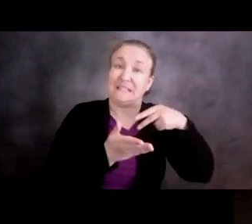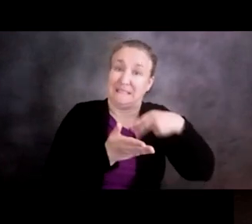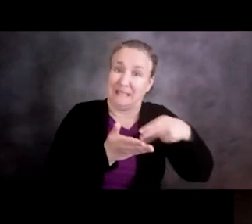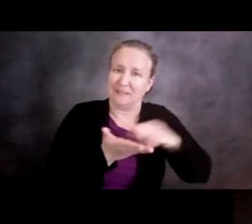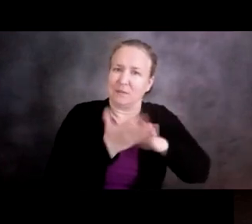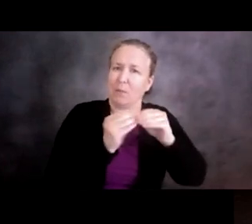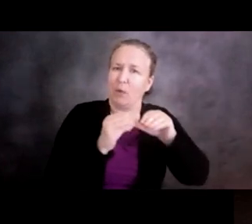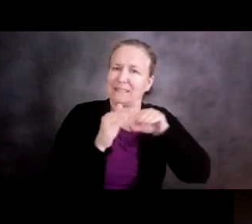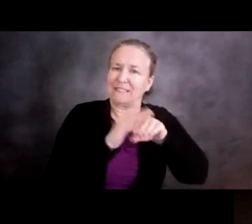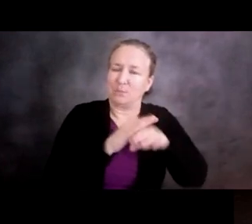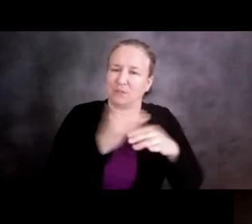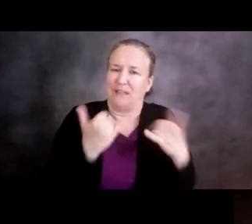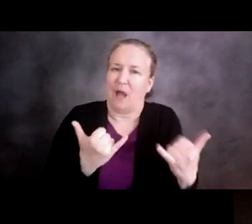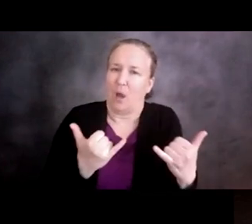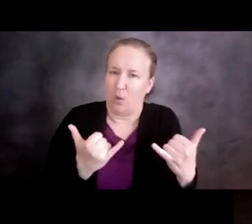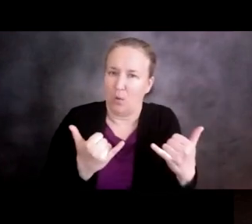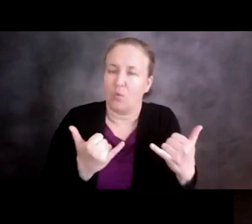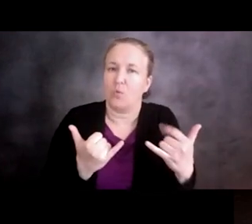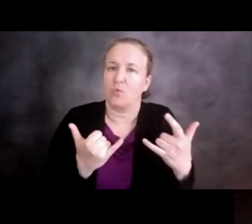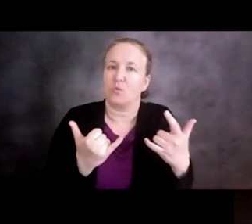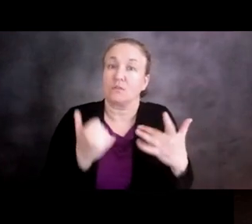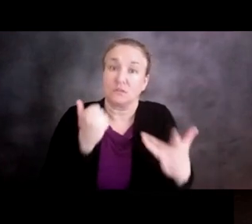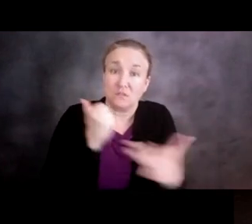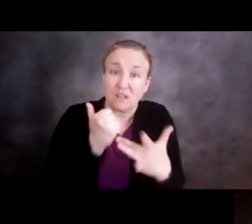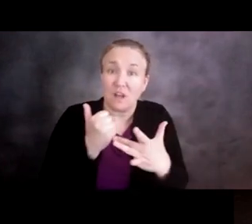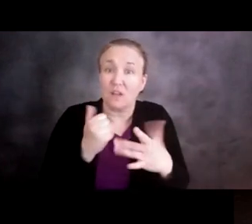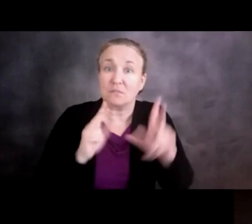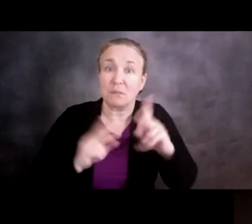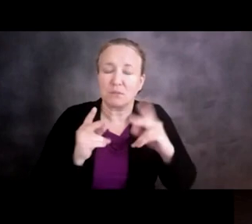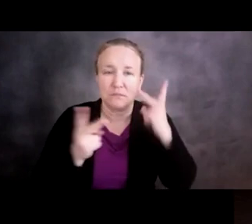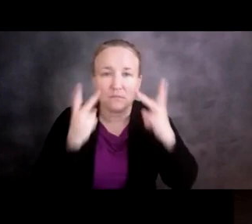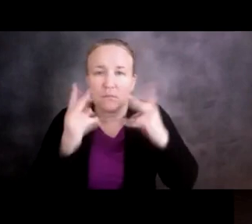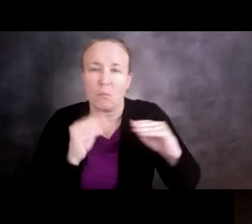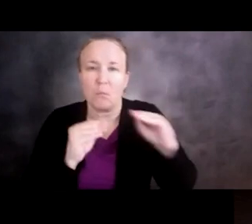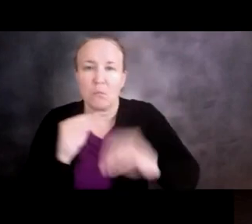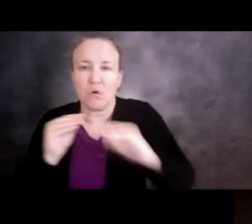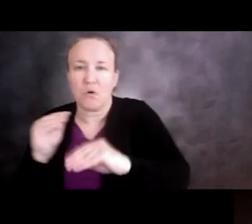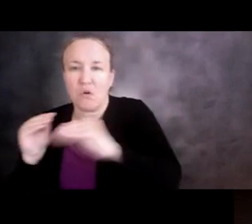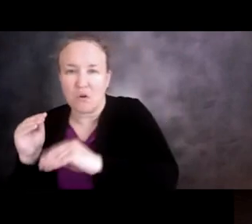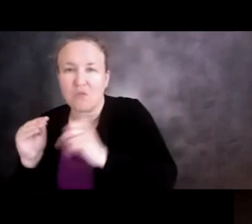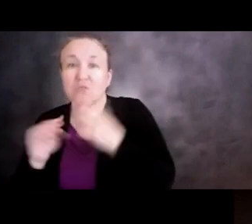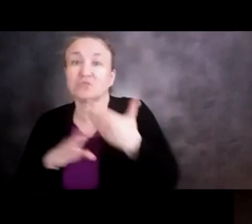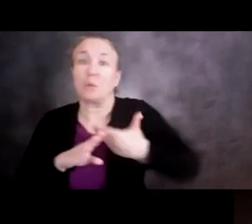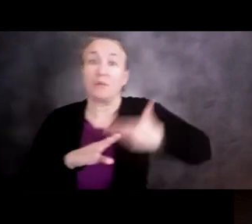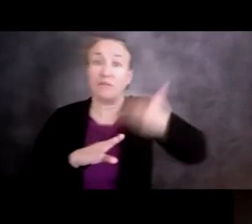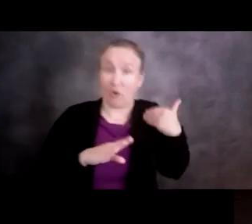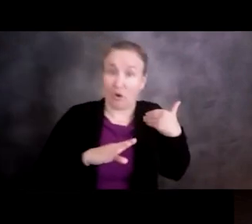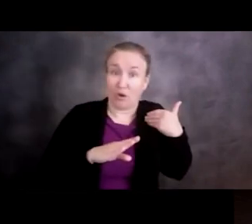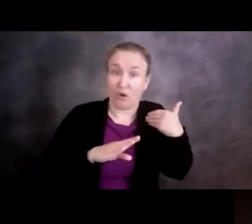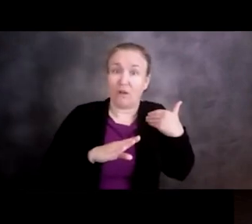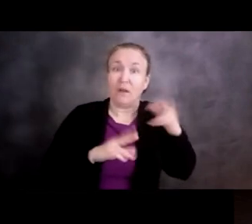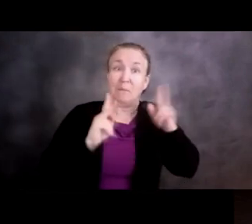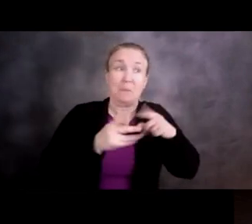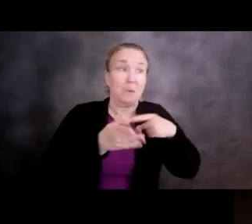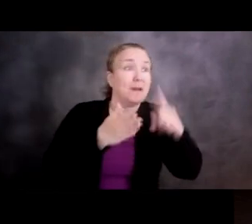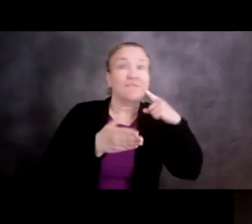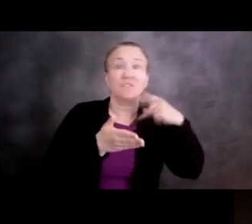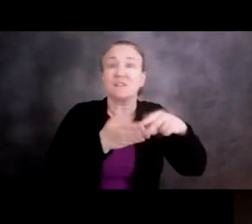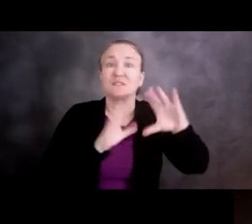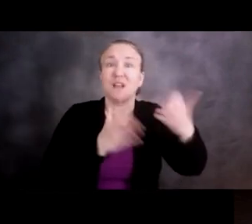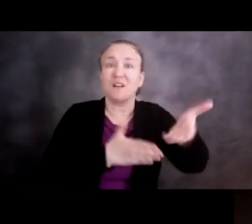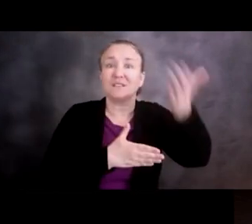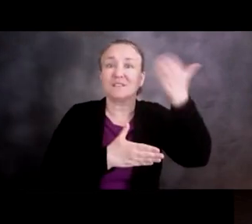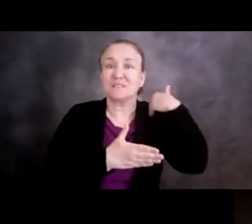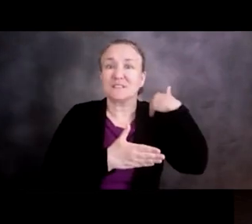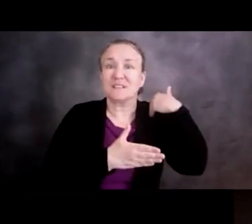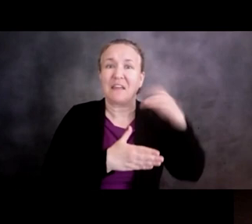accessible, like, you know, through the advancement of technology. So now somebody who wasn't necessarily able to pay for dance classes back in the 80s